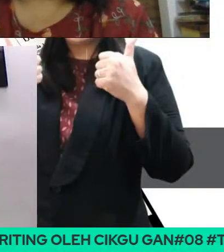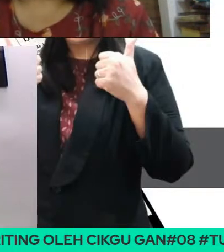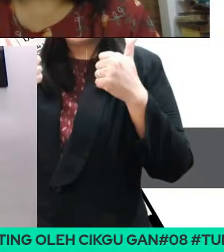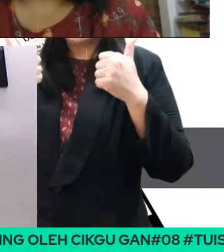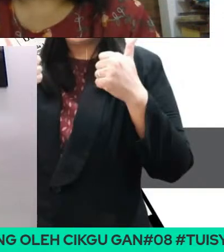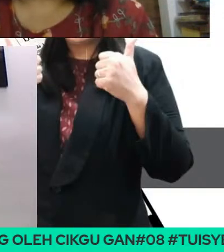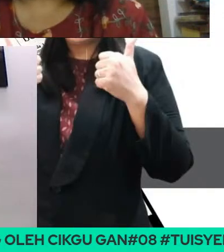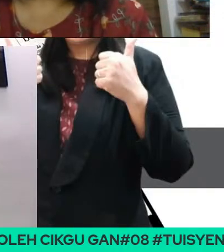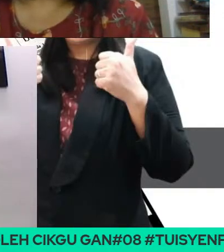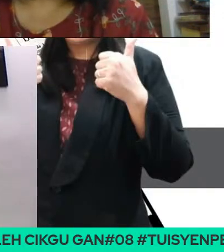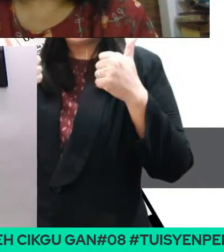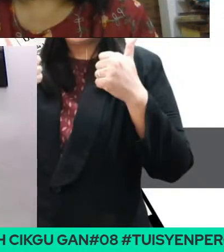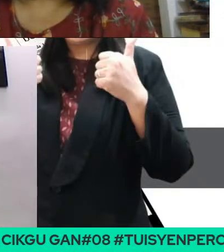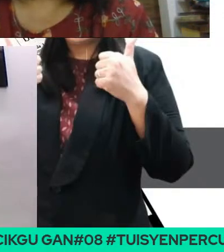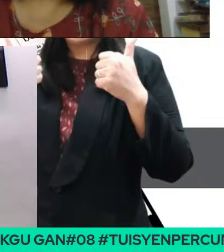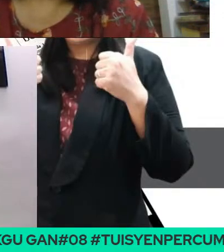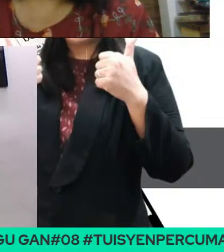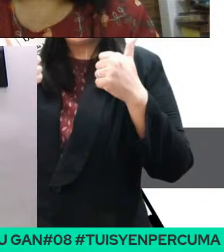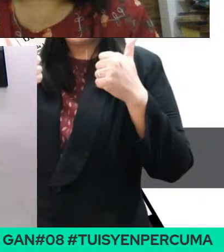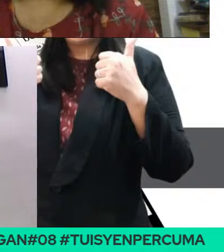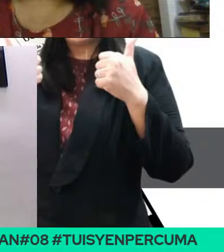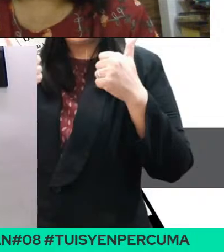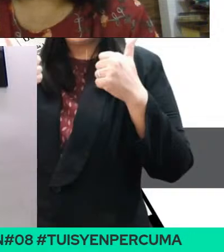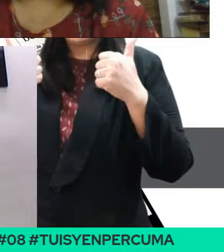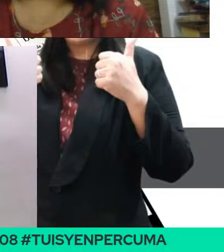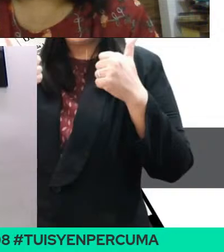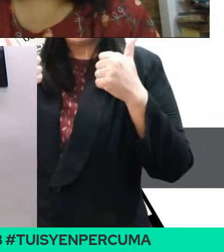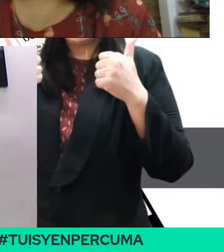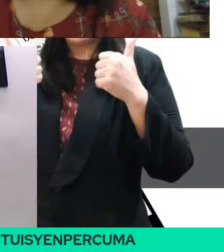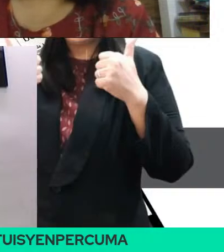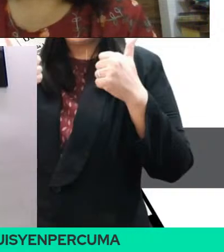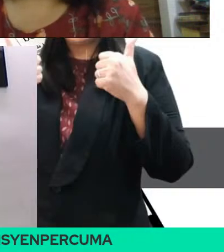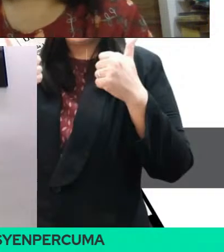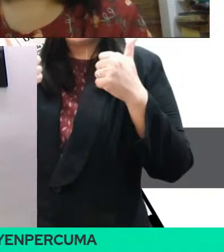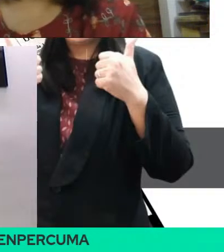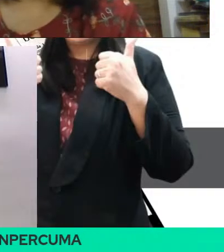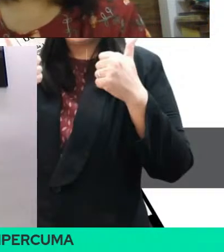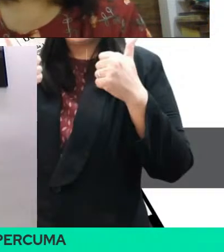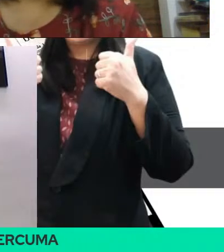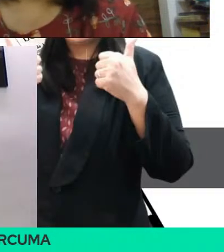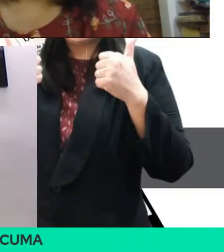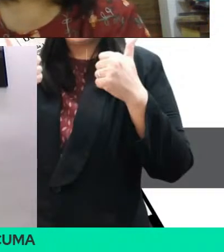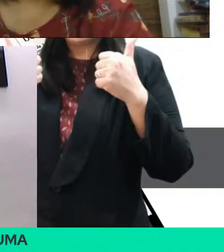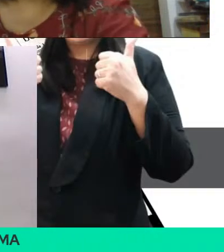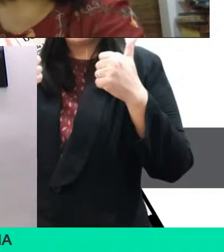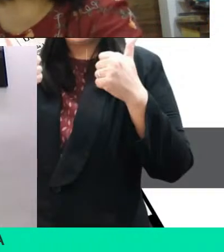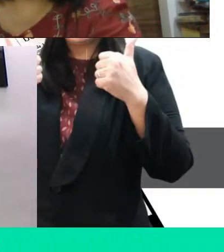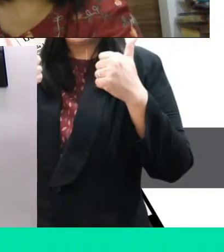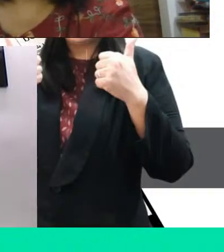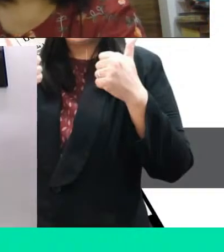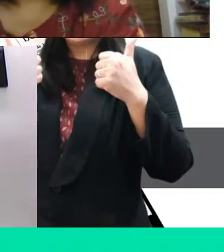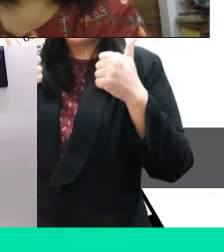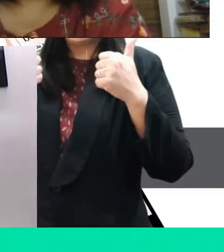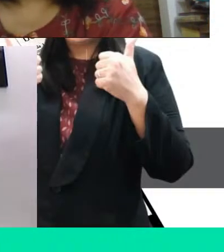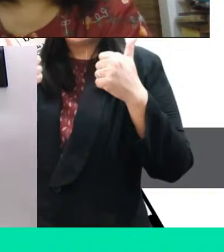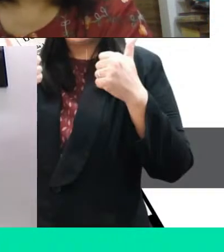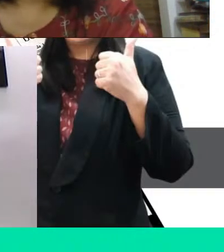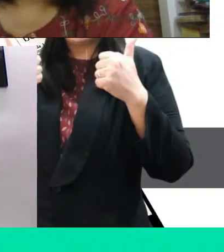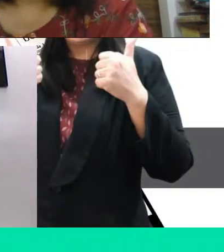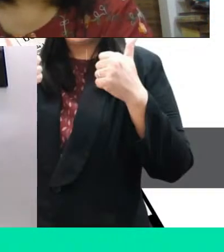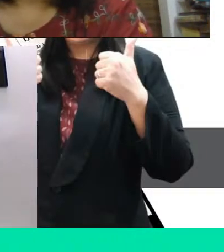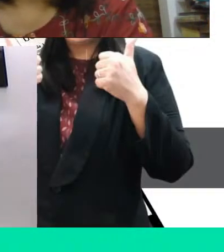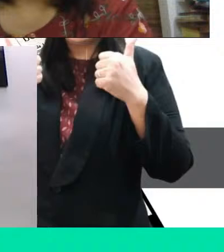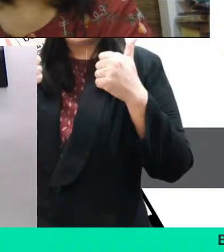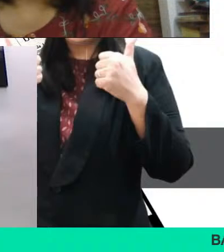Good. The topic of today's lesson is based on PT3 format for writing paper 2,